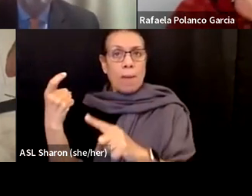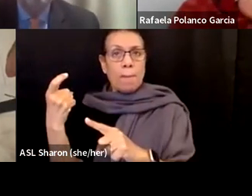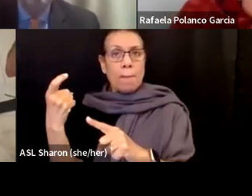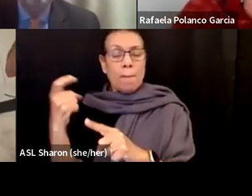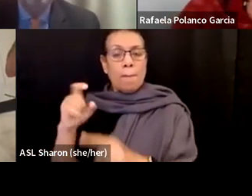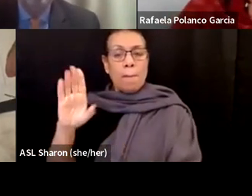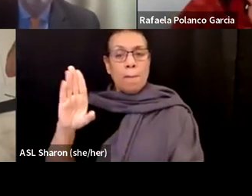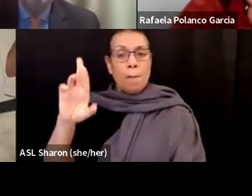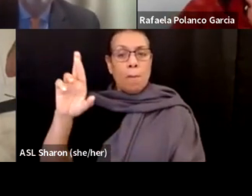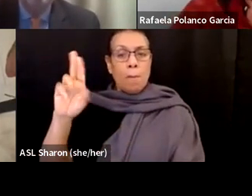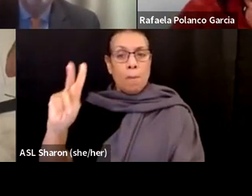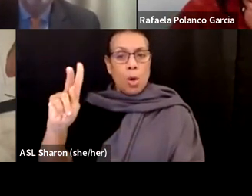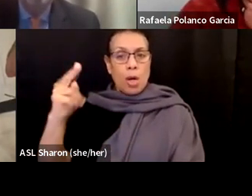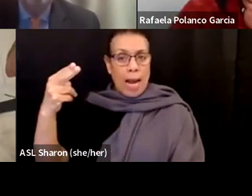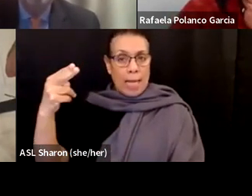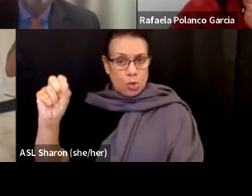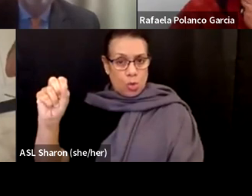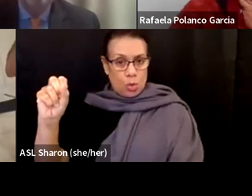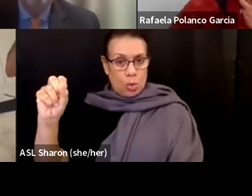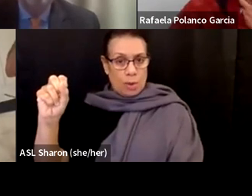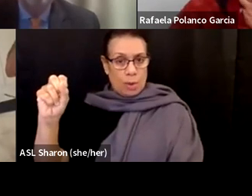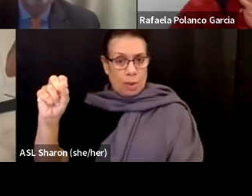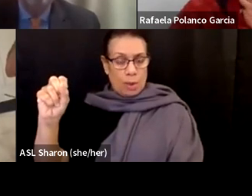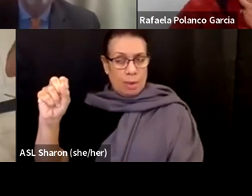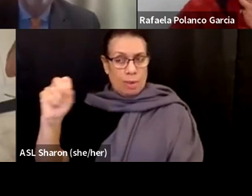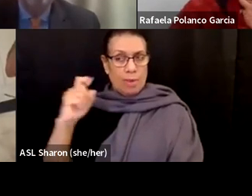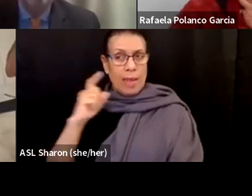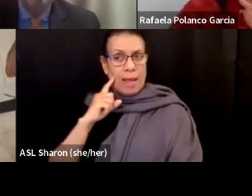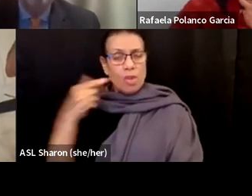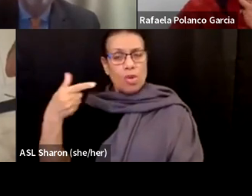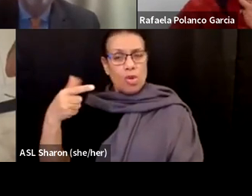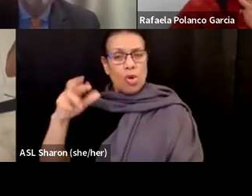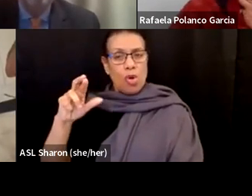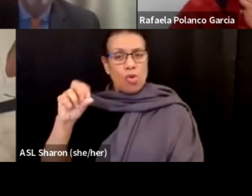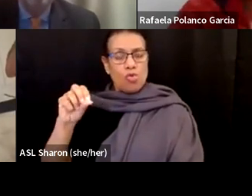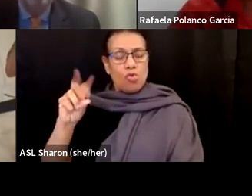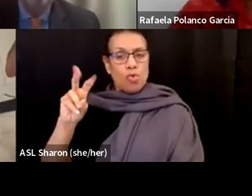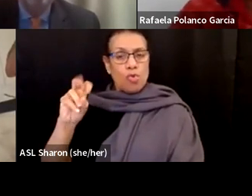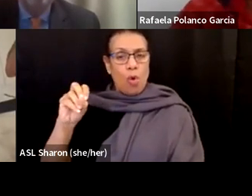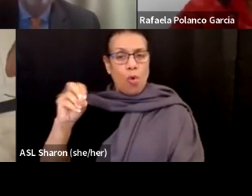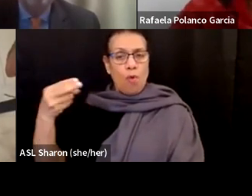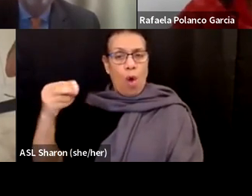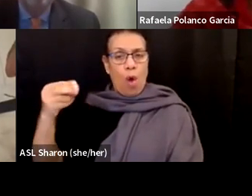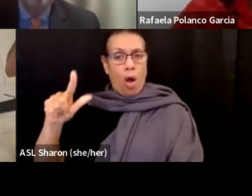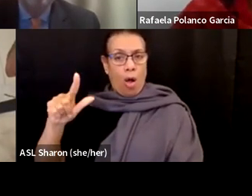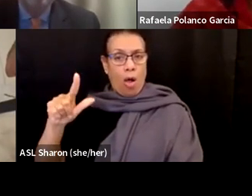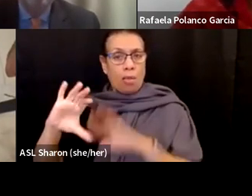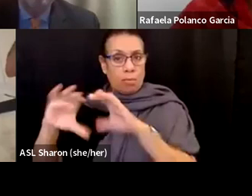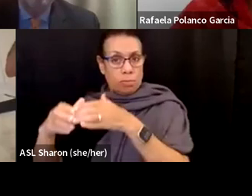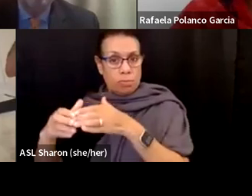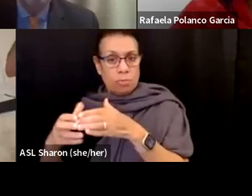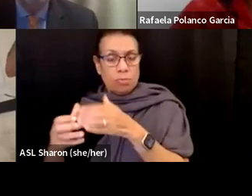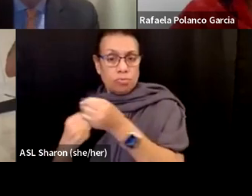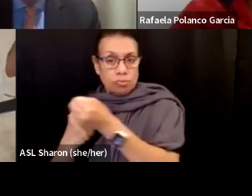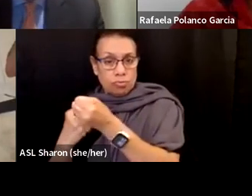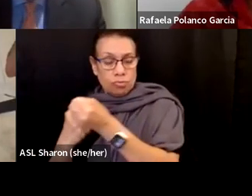burke high school and i think it it was endorsed by the grovel alliance and heard from the school leaders at both